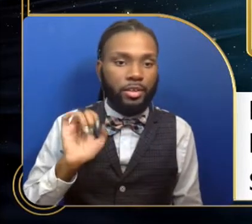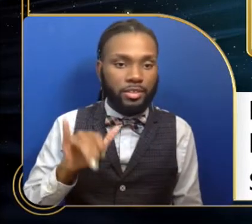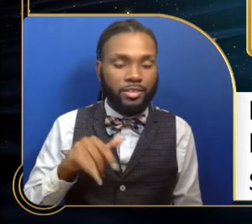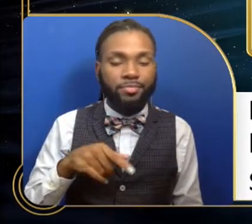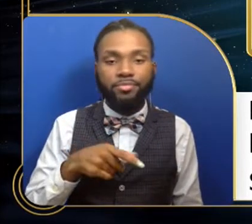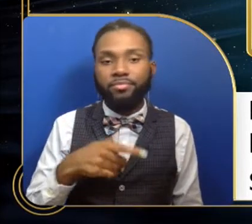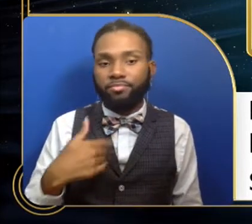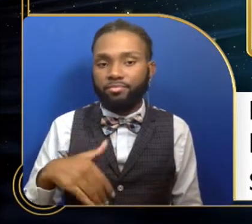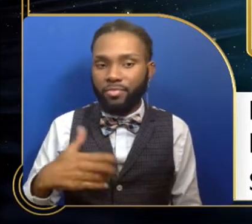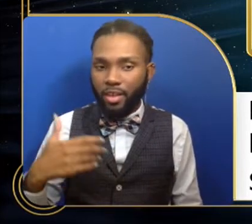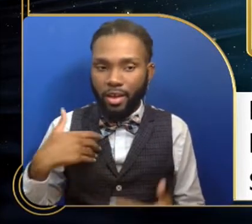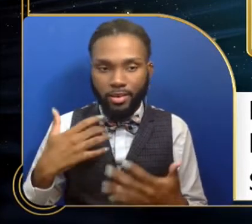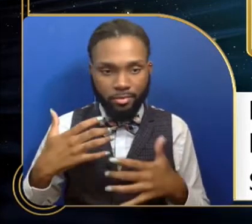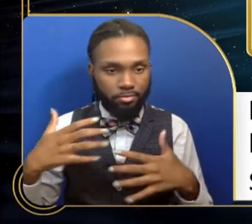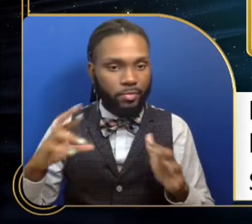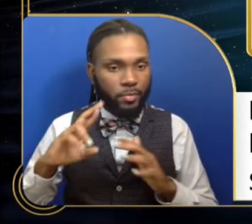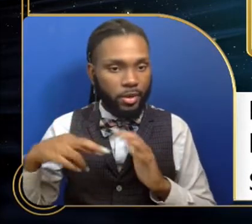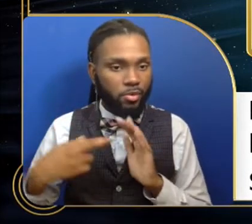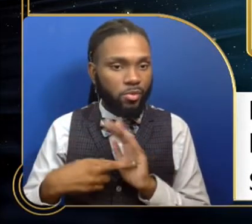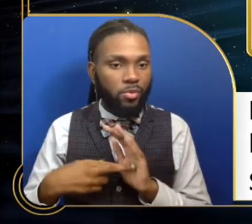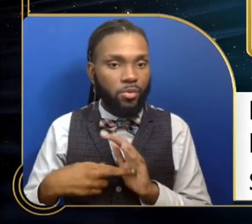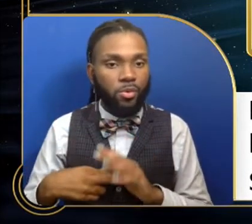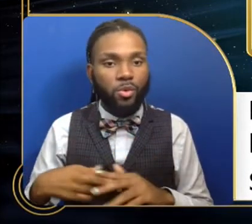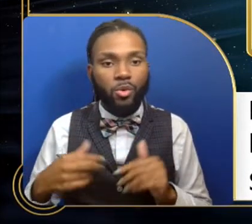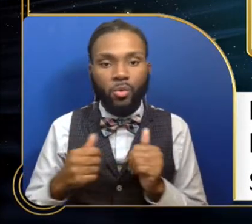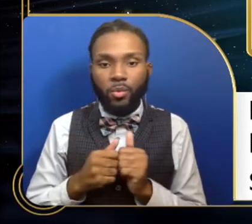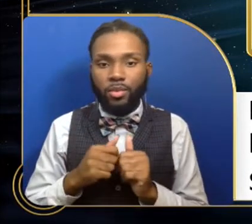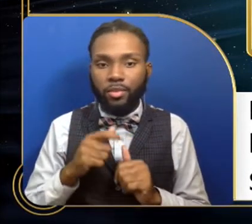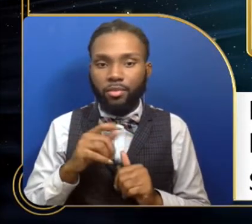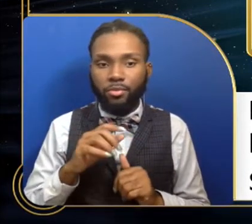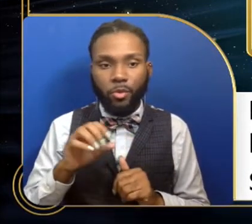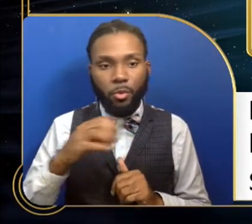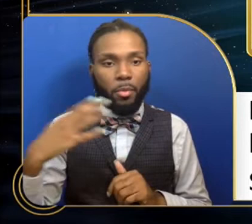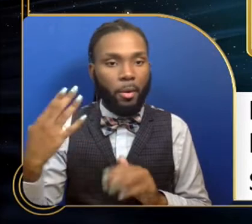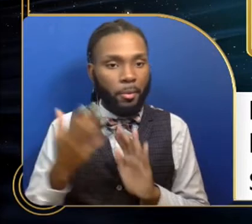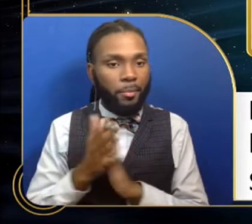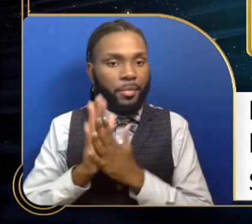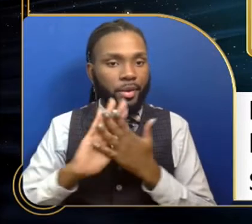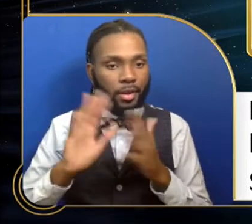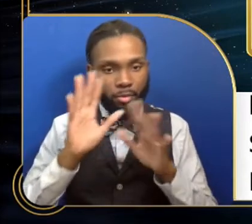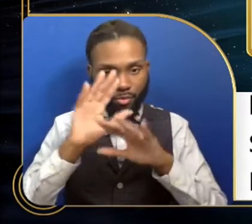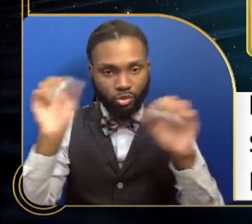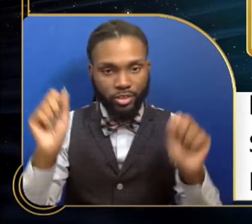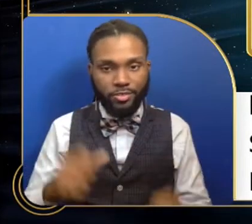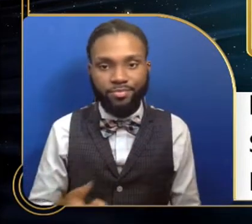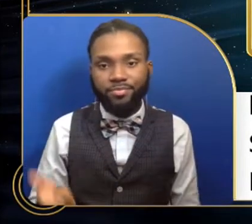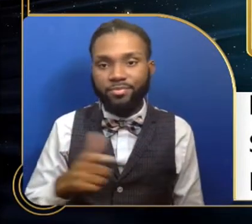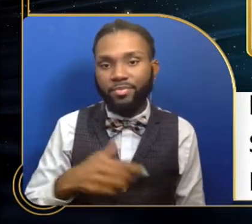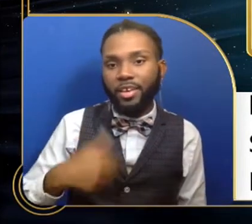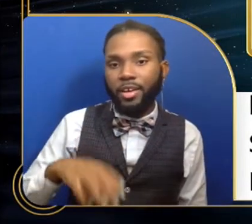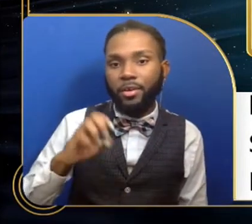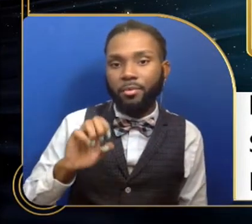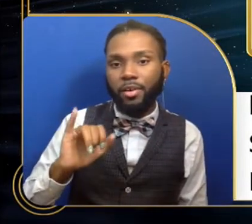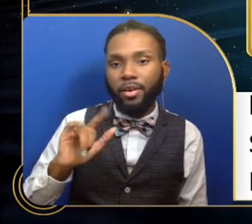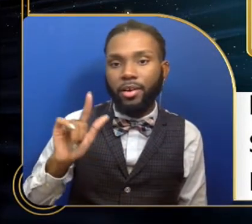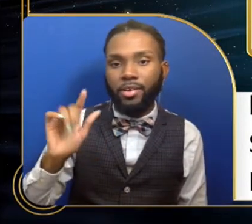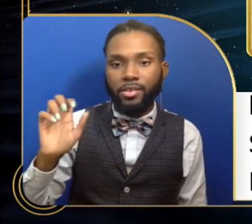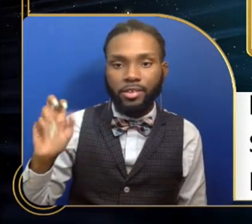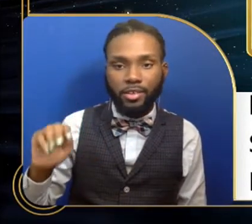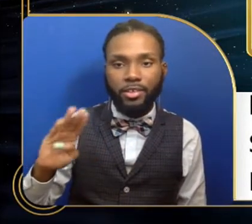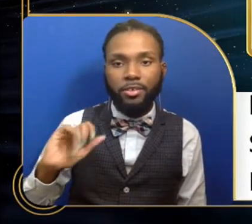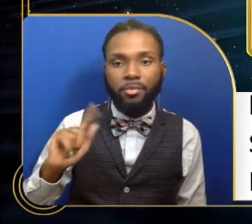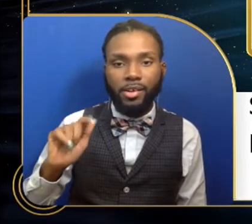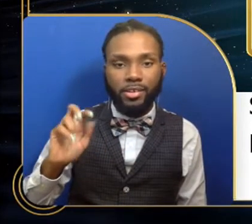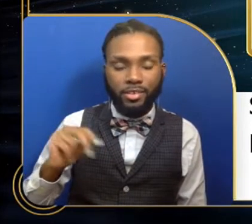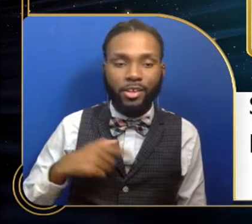part to play in Barack Obama becoming president. I'm Eileen Bazelon, Rick's wife and the proud mother of